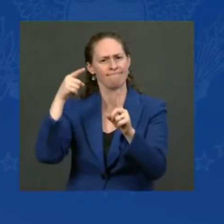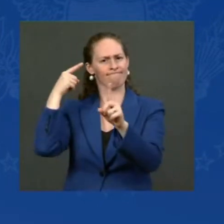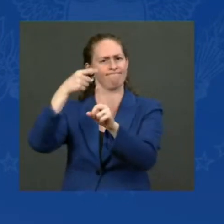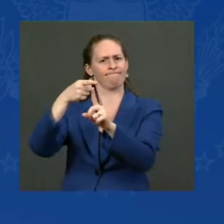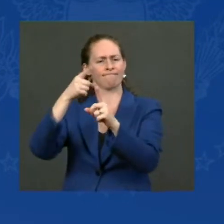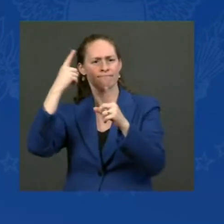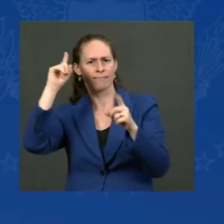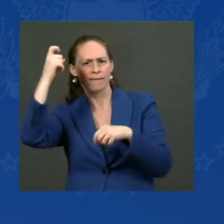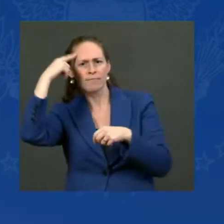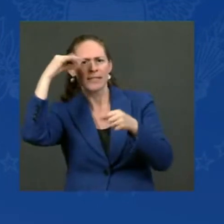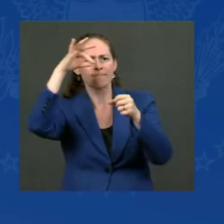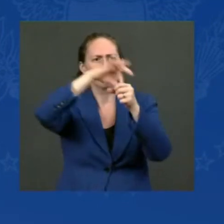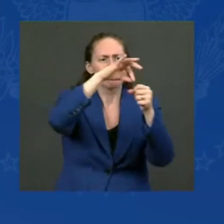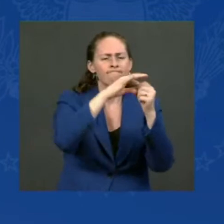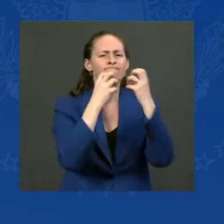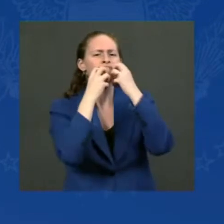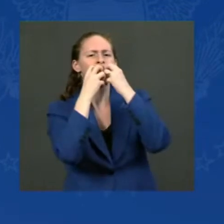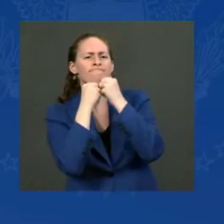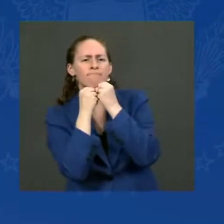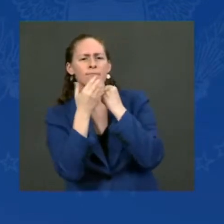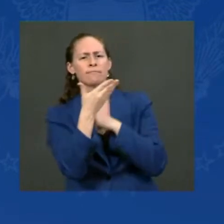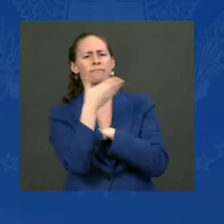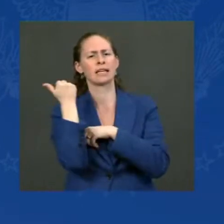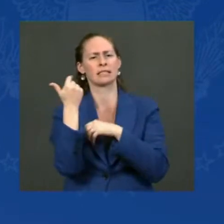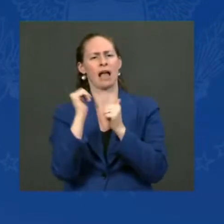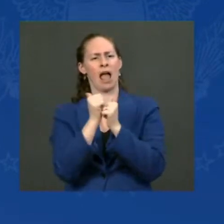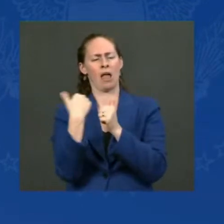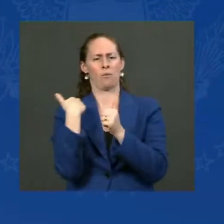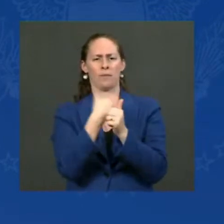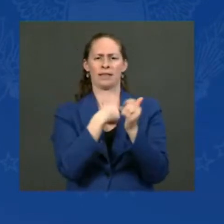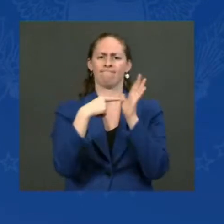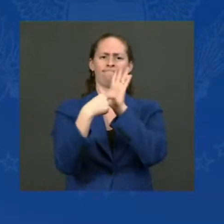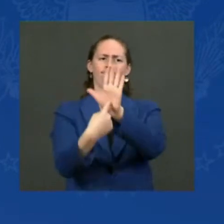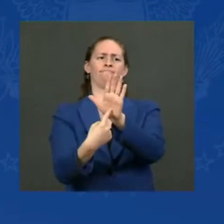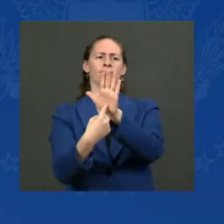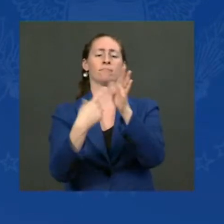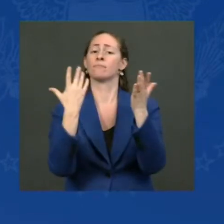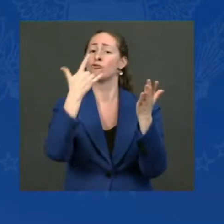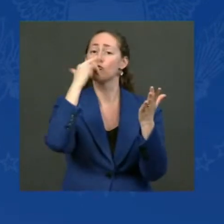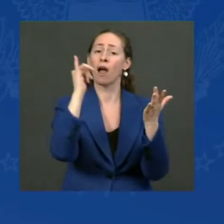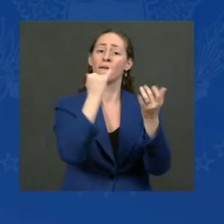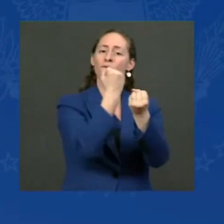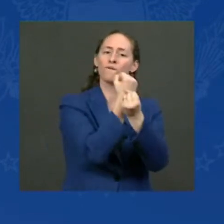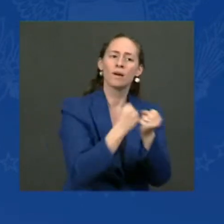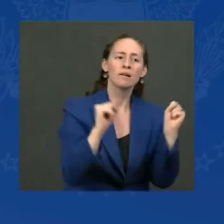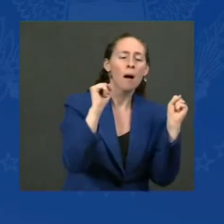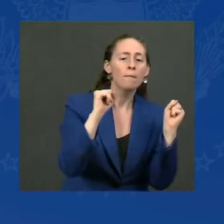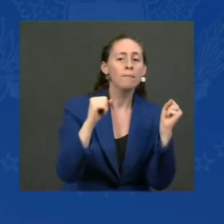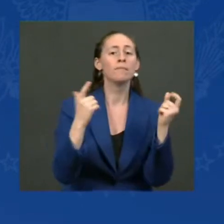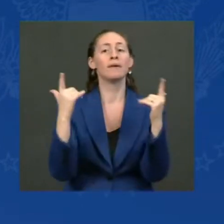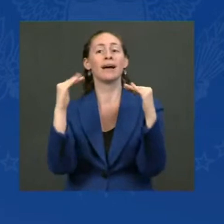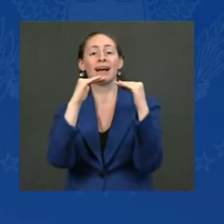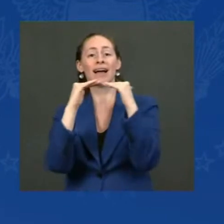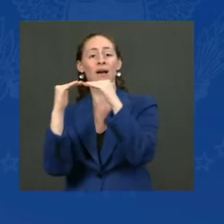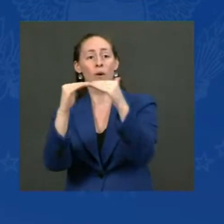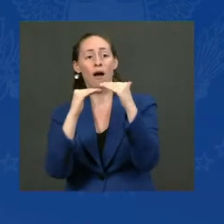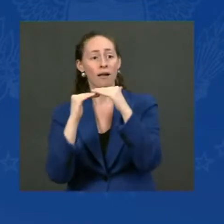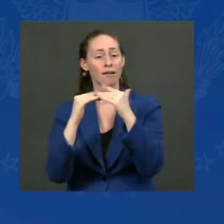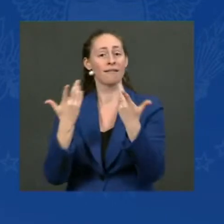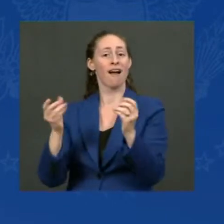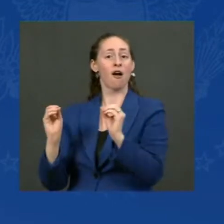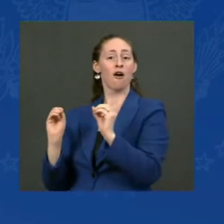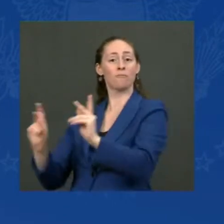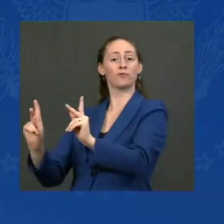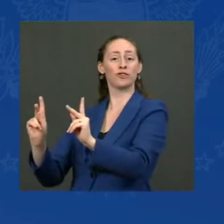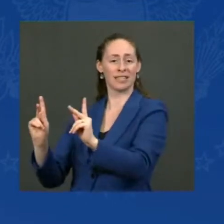heart of who we are as a nation and a people: freedom, equality, opportunity,